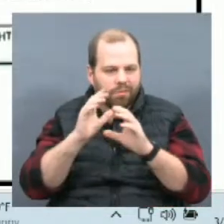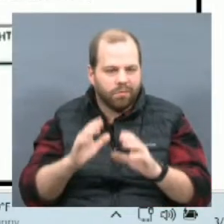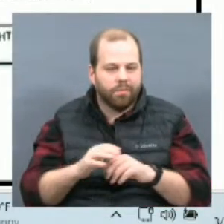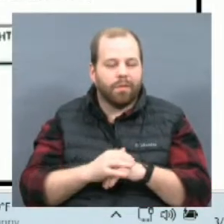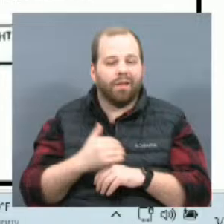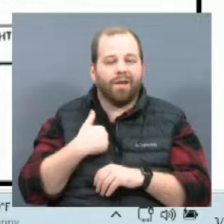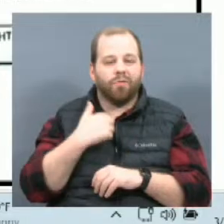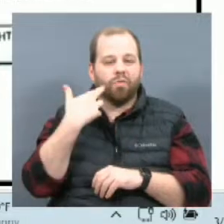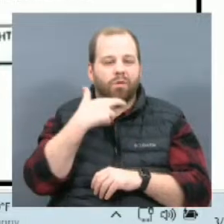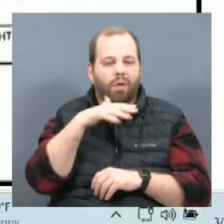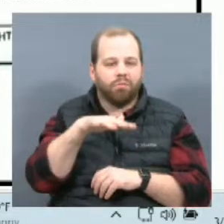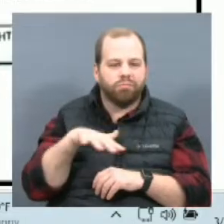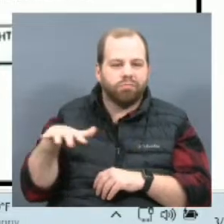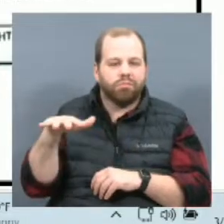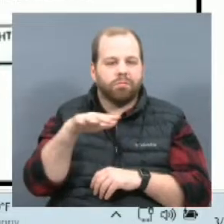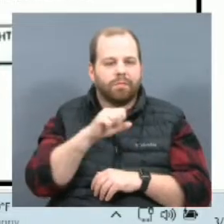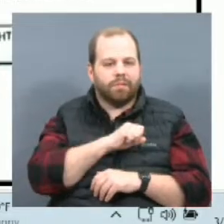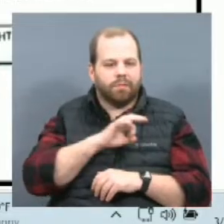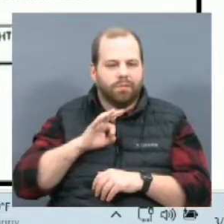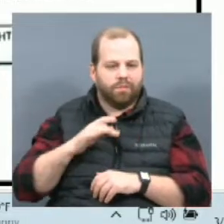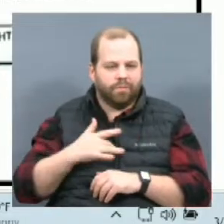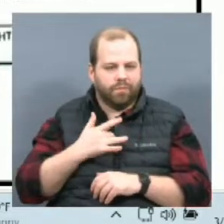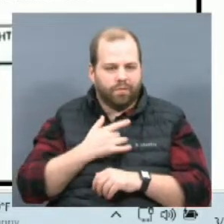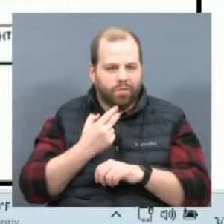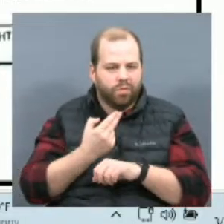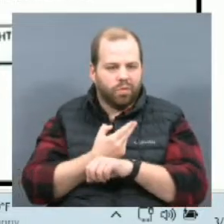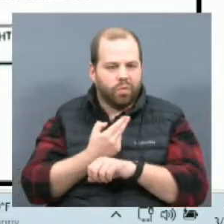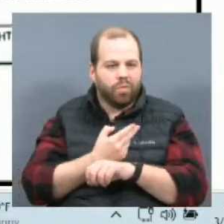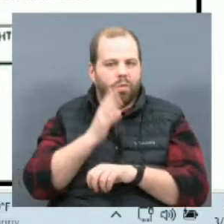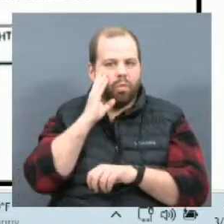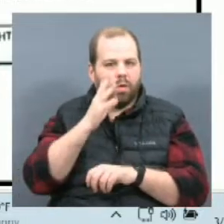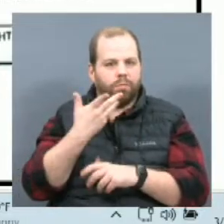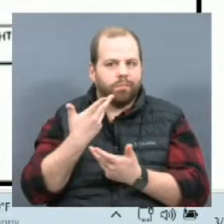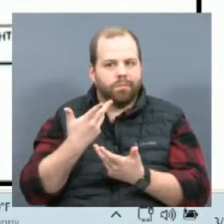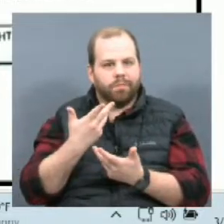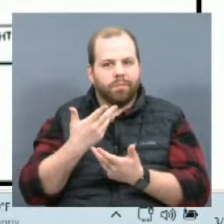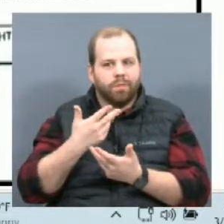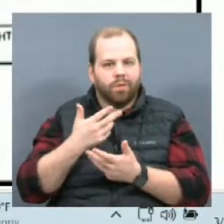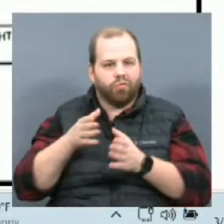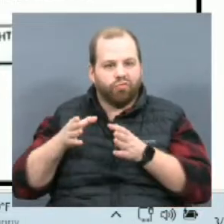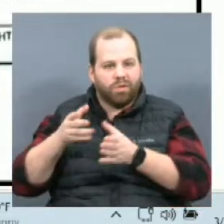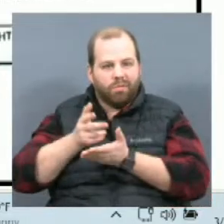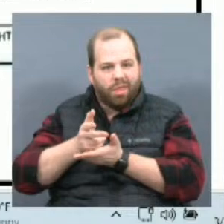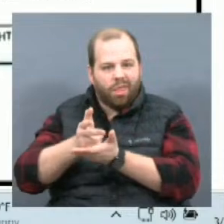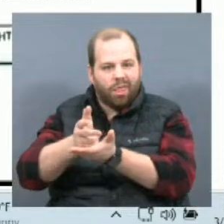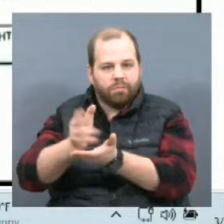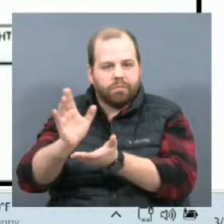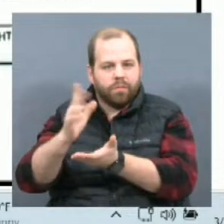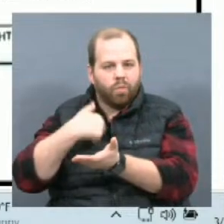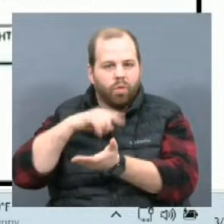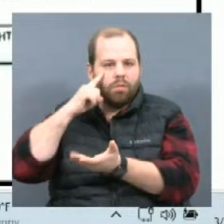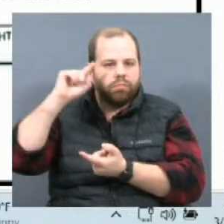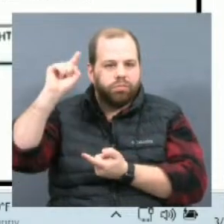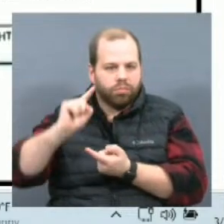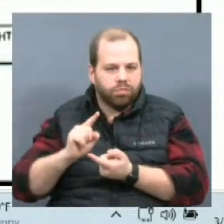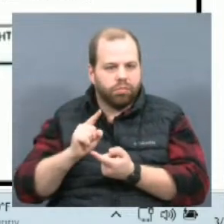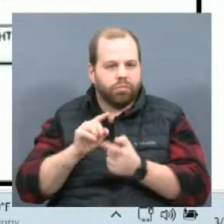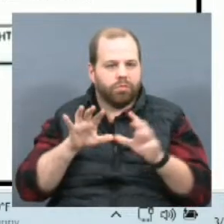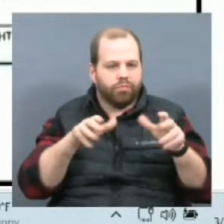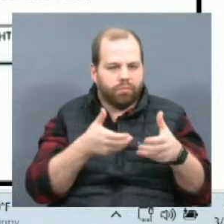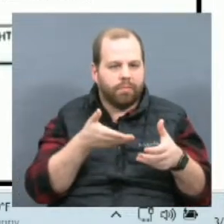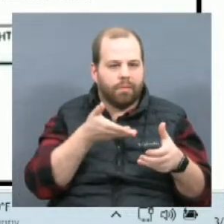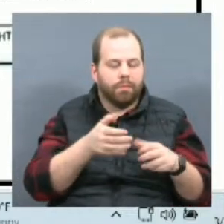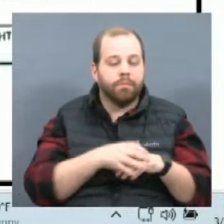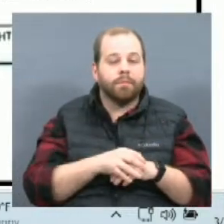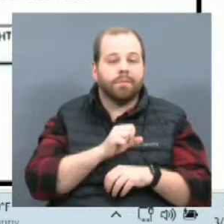several restaurants in the vicinity, and staff feels the proposed use will provide relief from on-street parking along South Booker Street and the general area. Staff